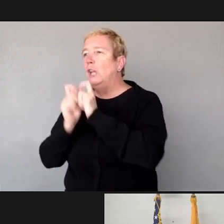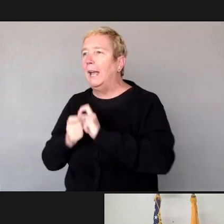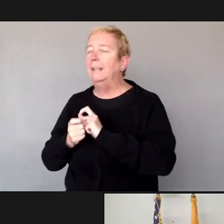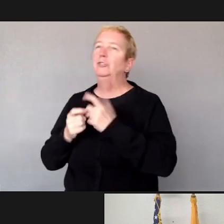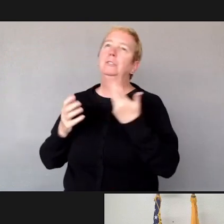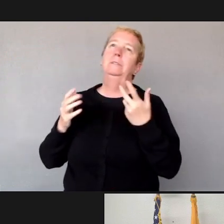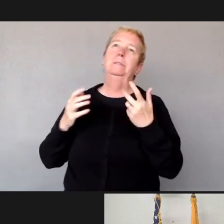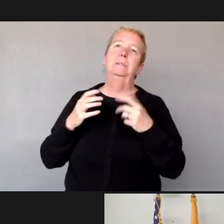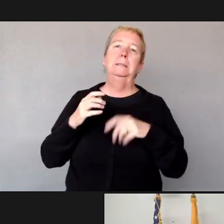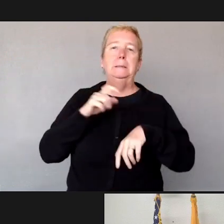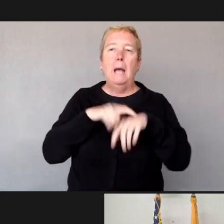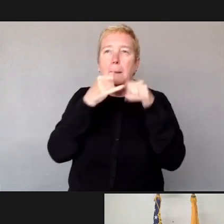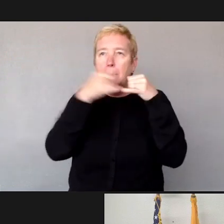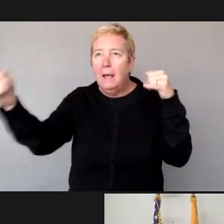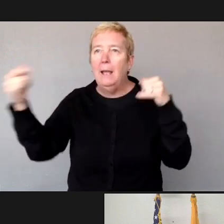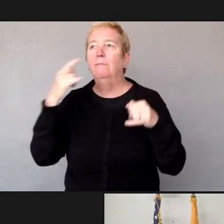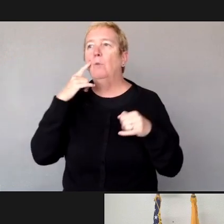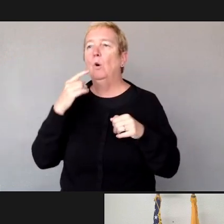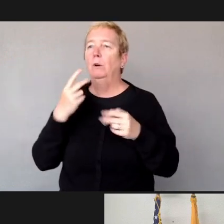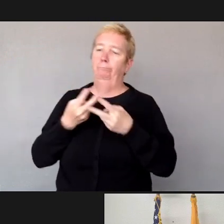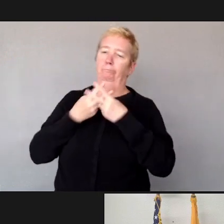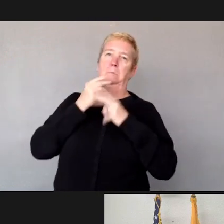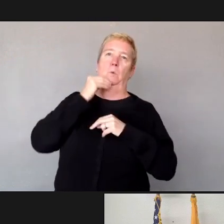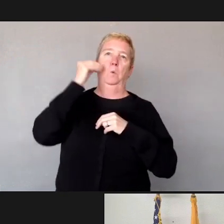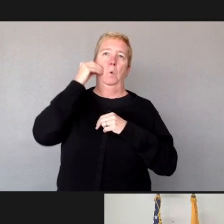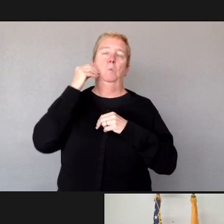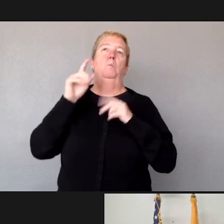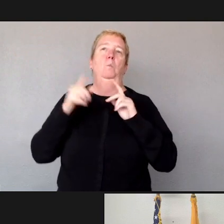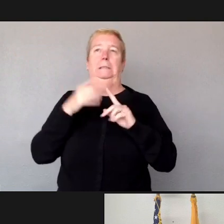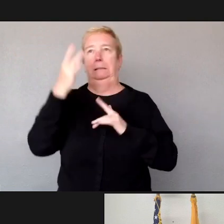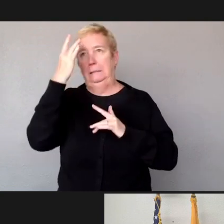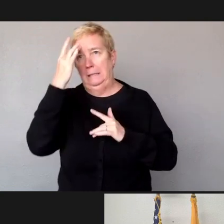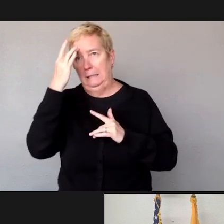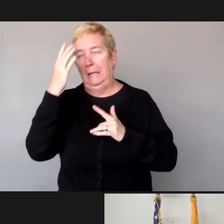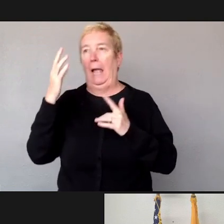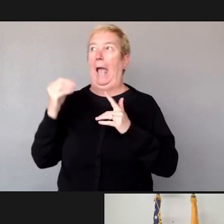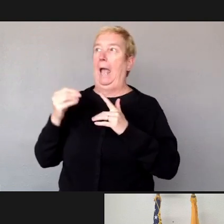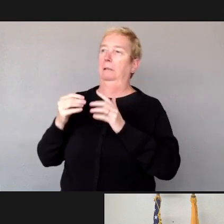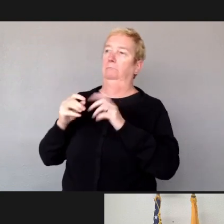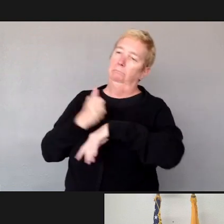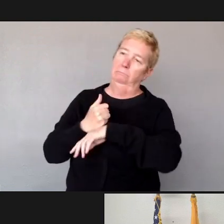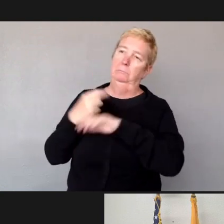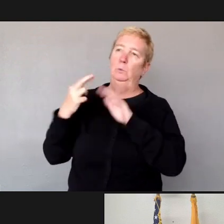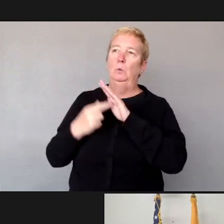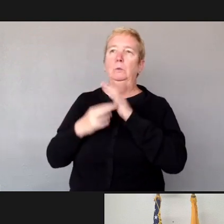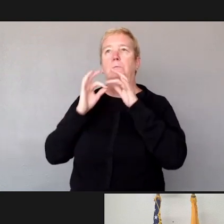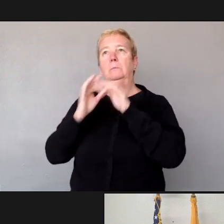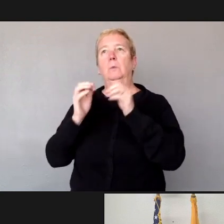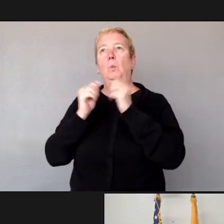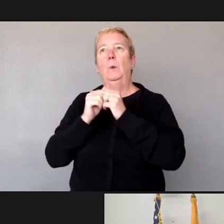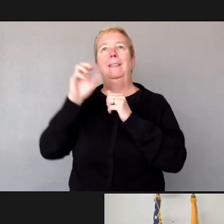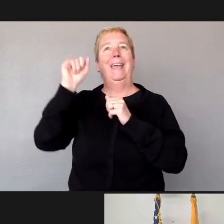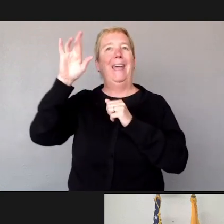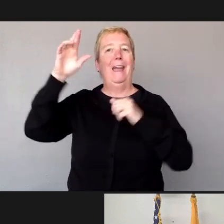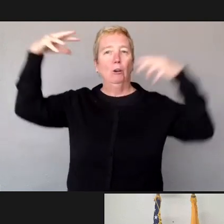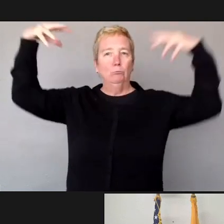schools, and increasing the focus on ventilation to mitigate the spread. How does this impact DOH